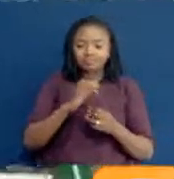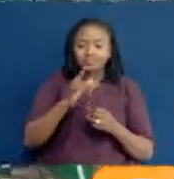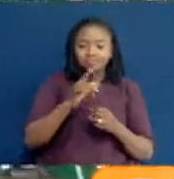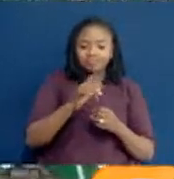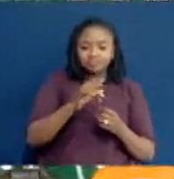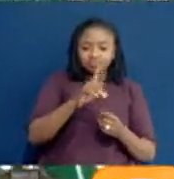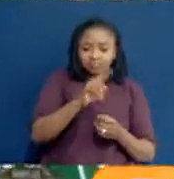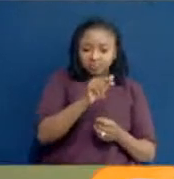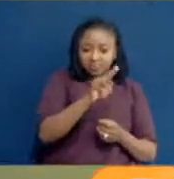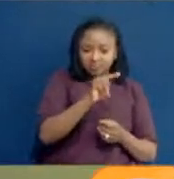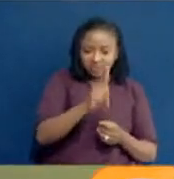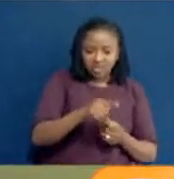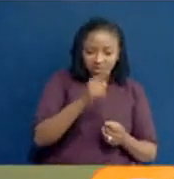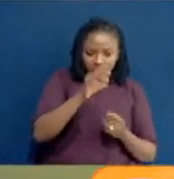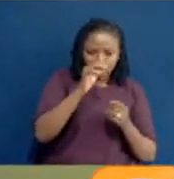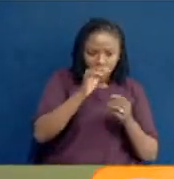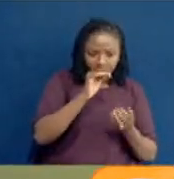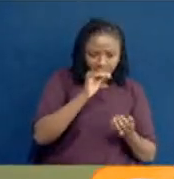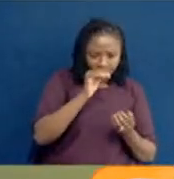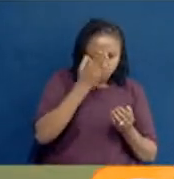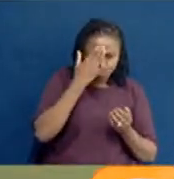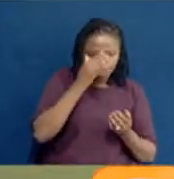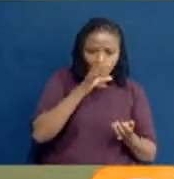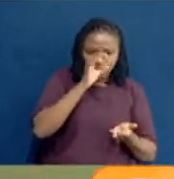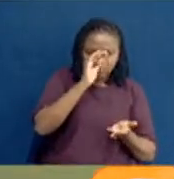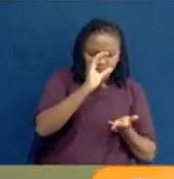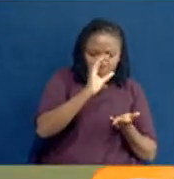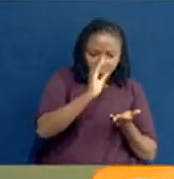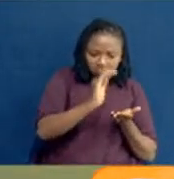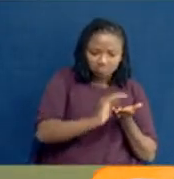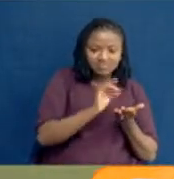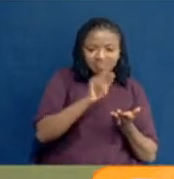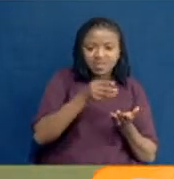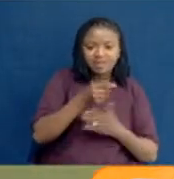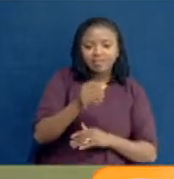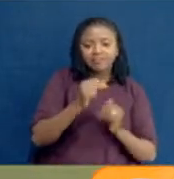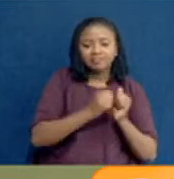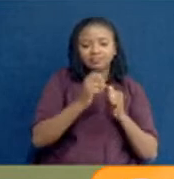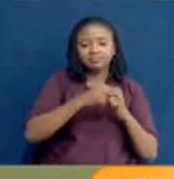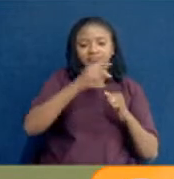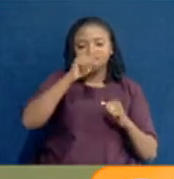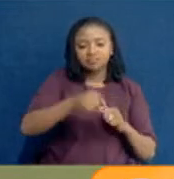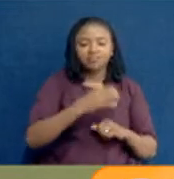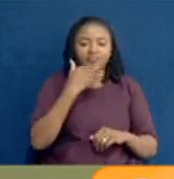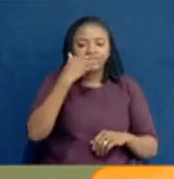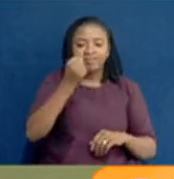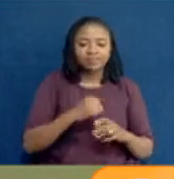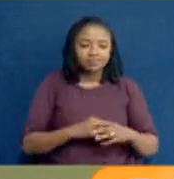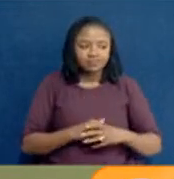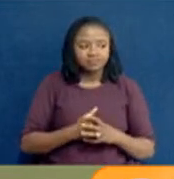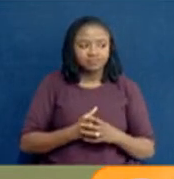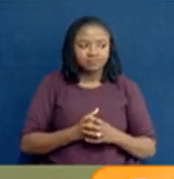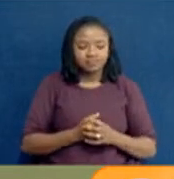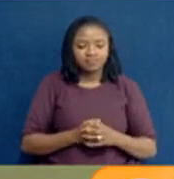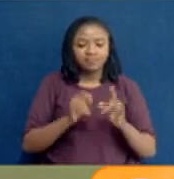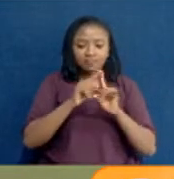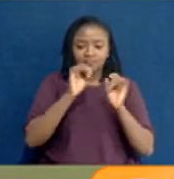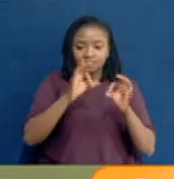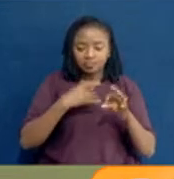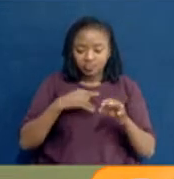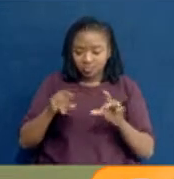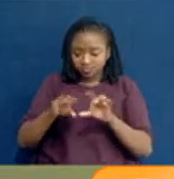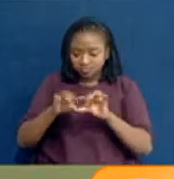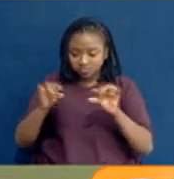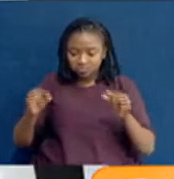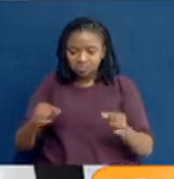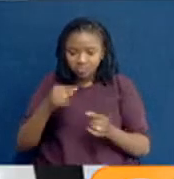tank and you can track water. That costs about 17,500. If you're looking at the prepaid water meters, which I